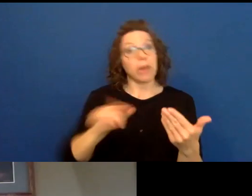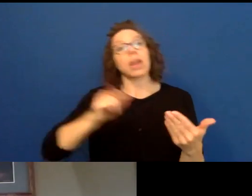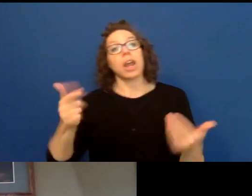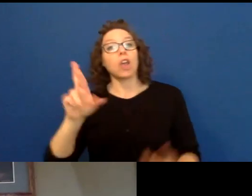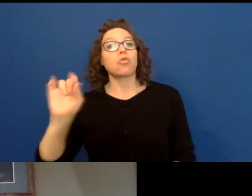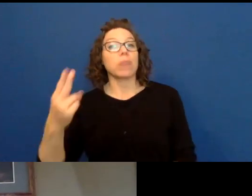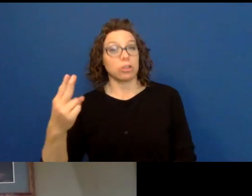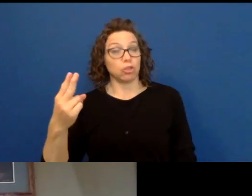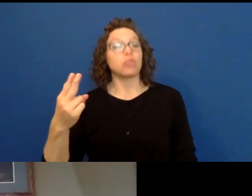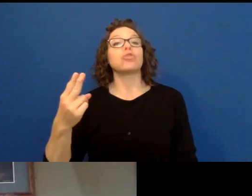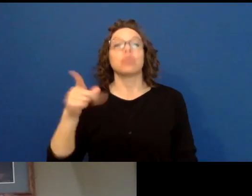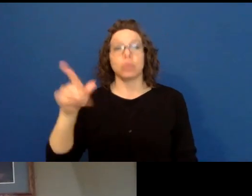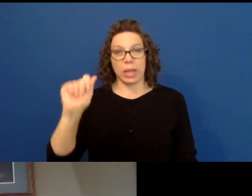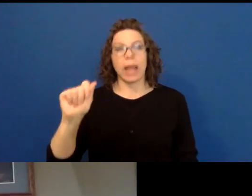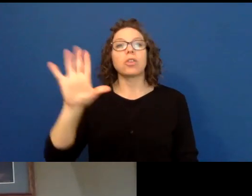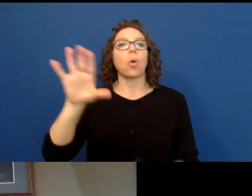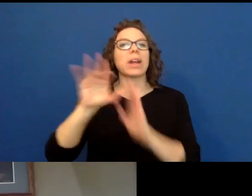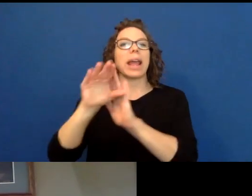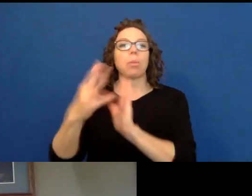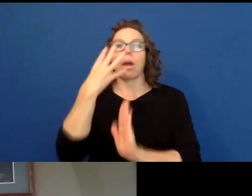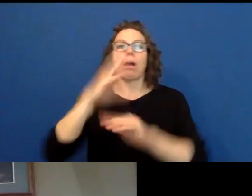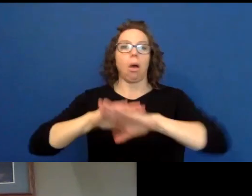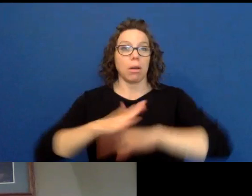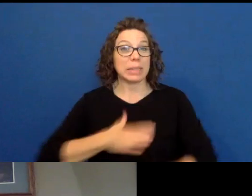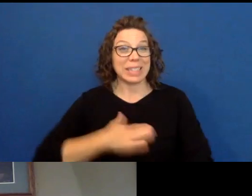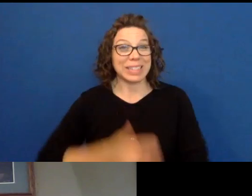have you put your camera on as well.